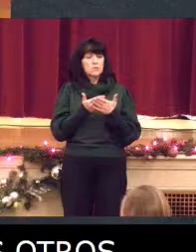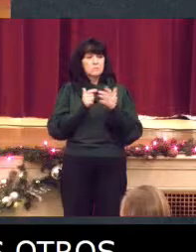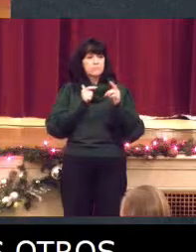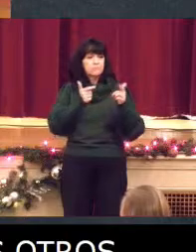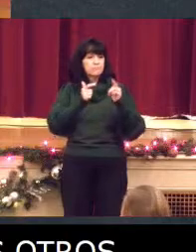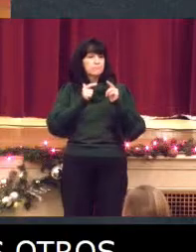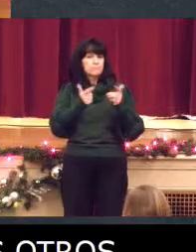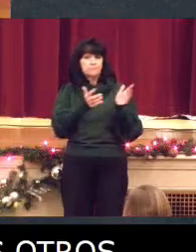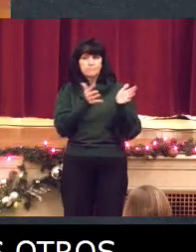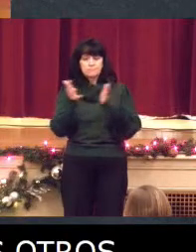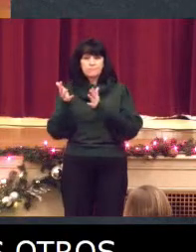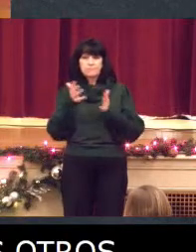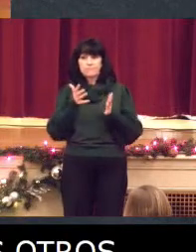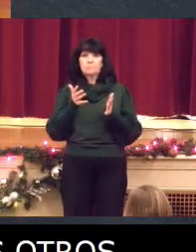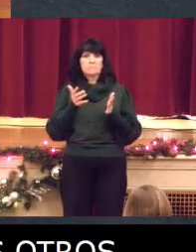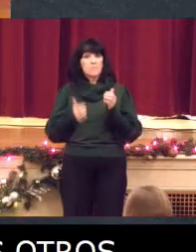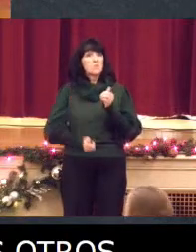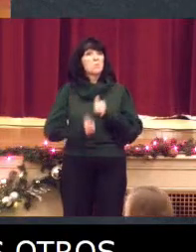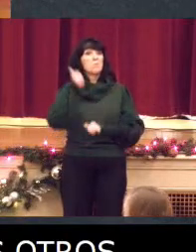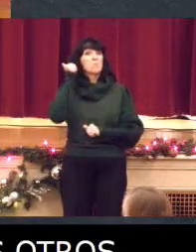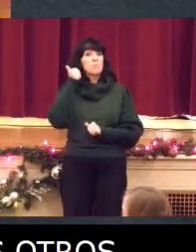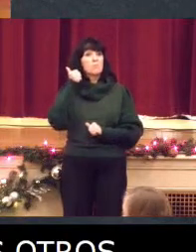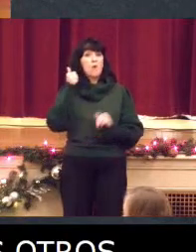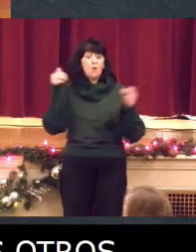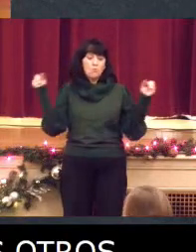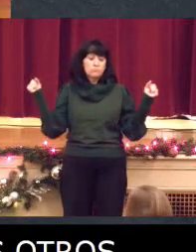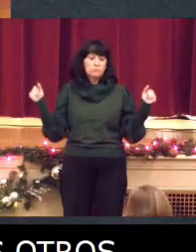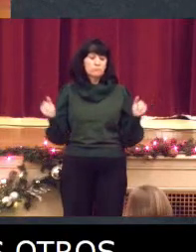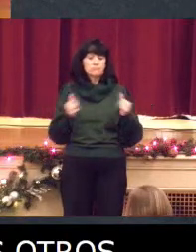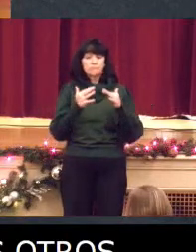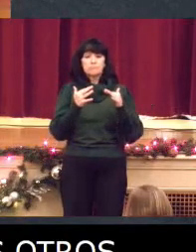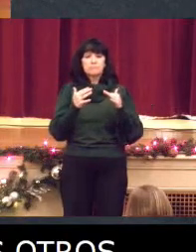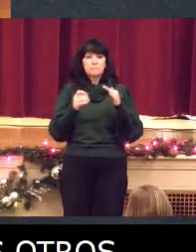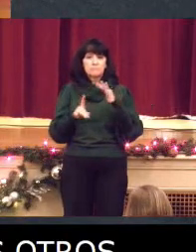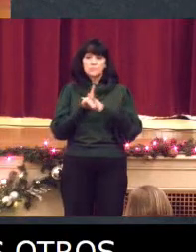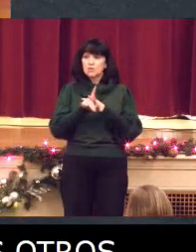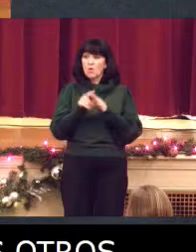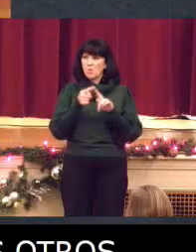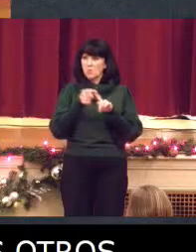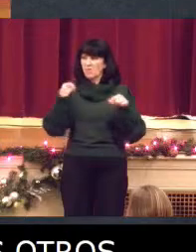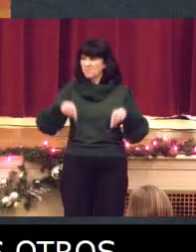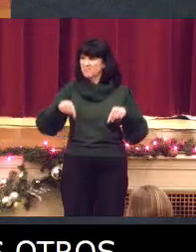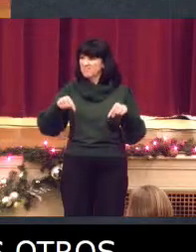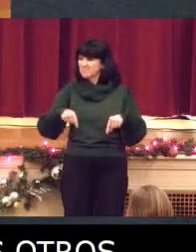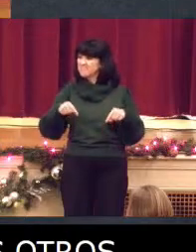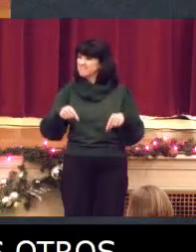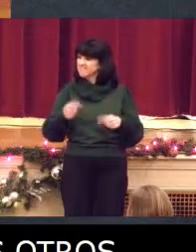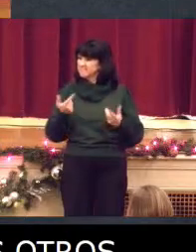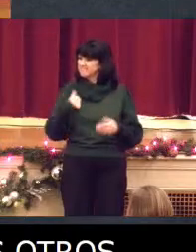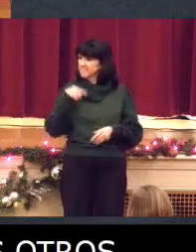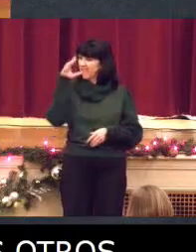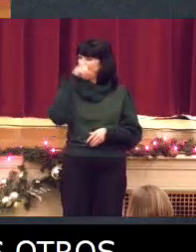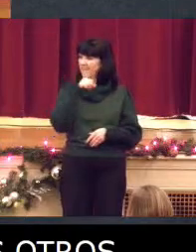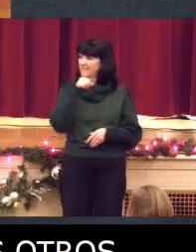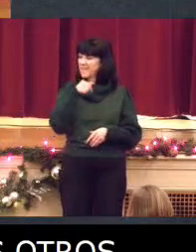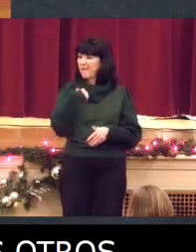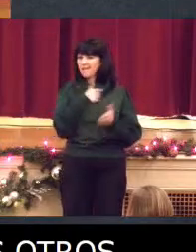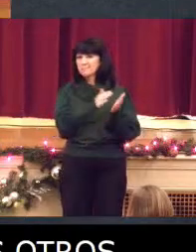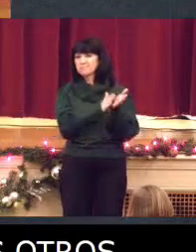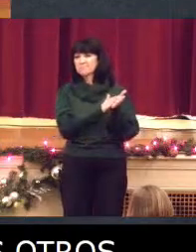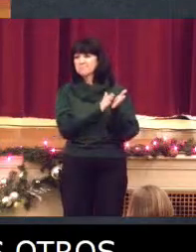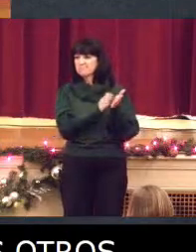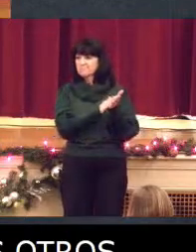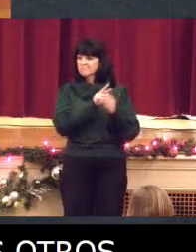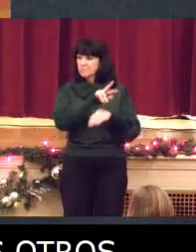of anybody that starts with the principal, I'm sure. And we had a really good and productive